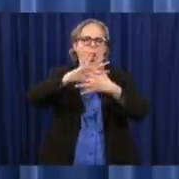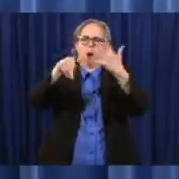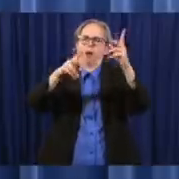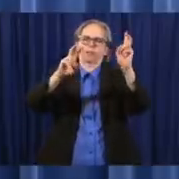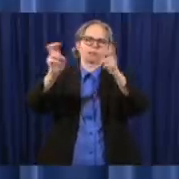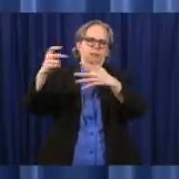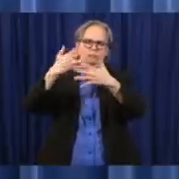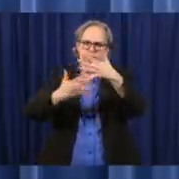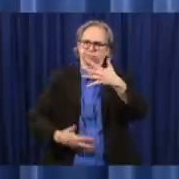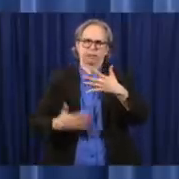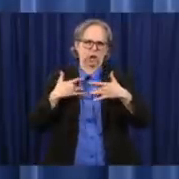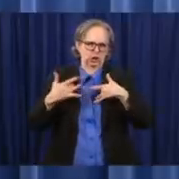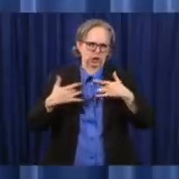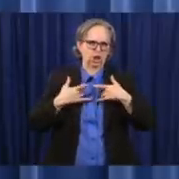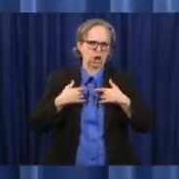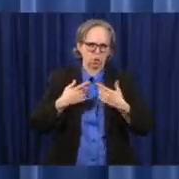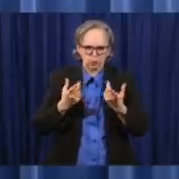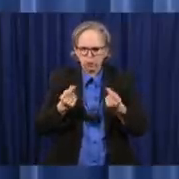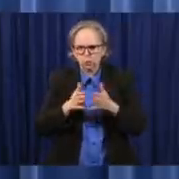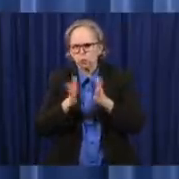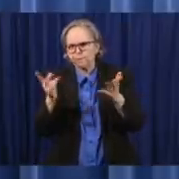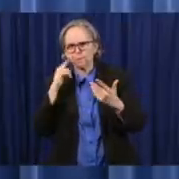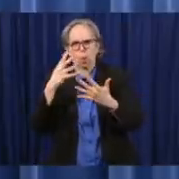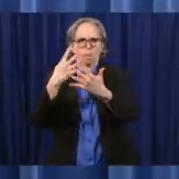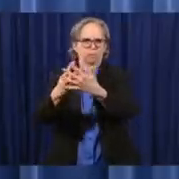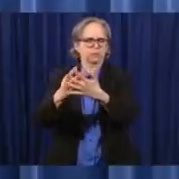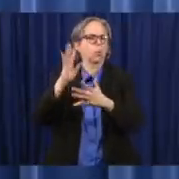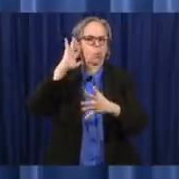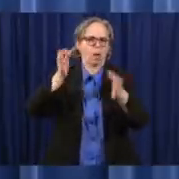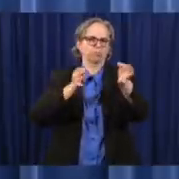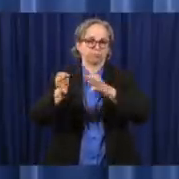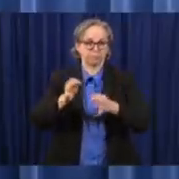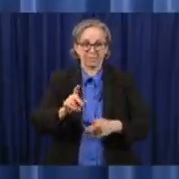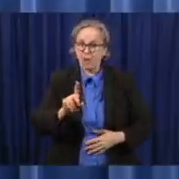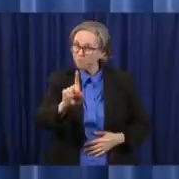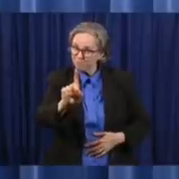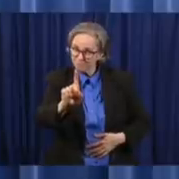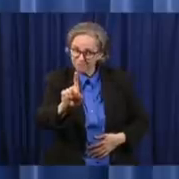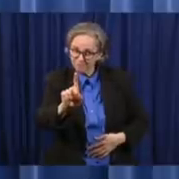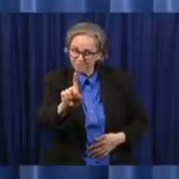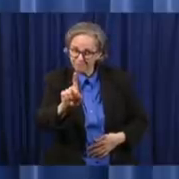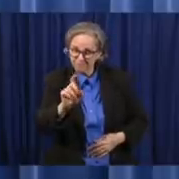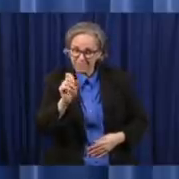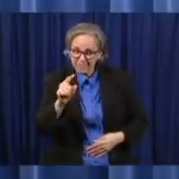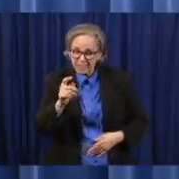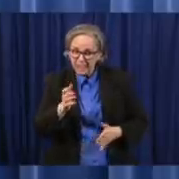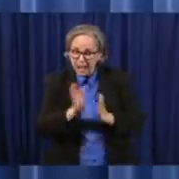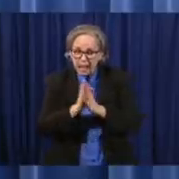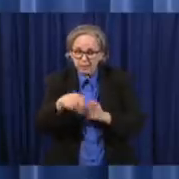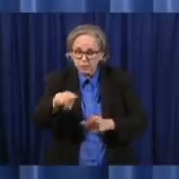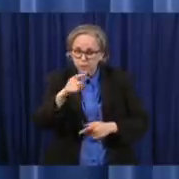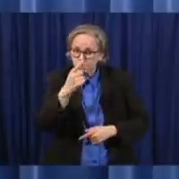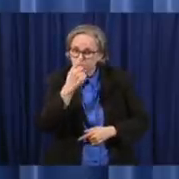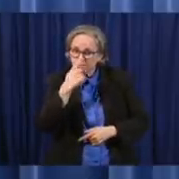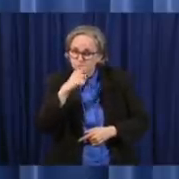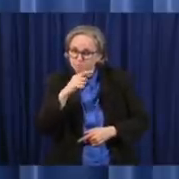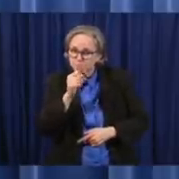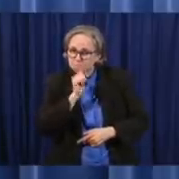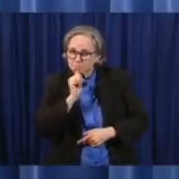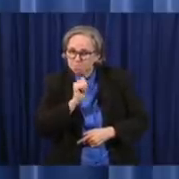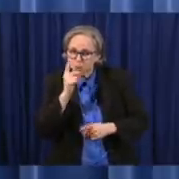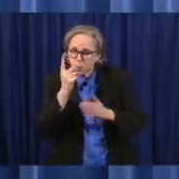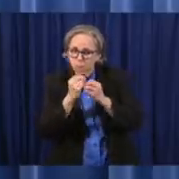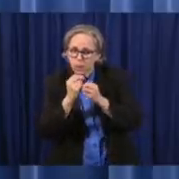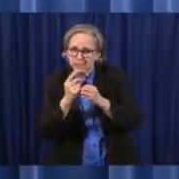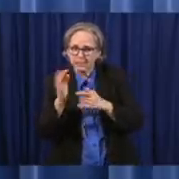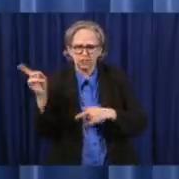we're doing in regard to our prisons. So if I could beg off one more day, she's the expert. She'll